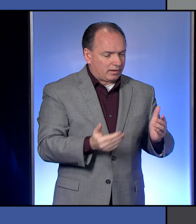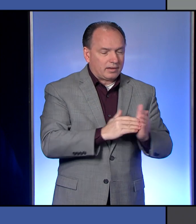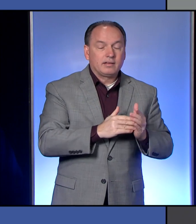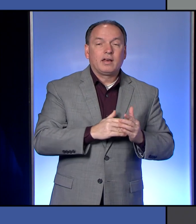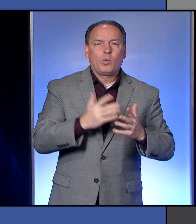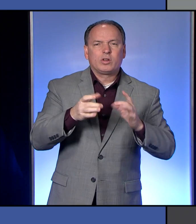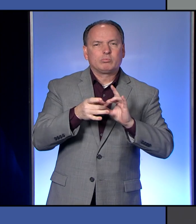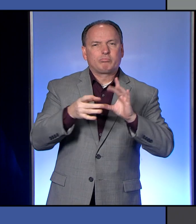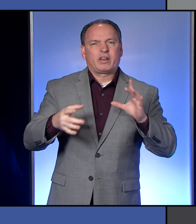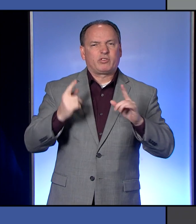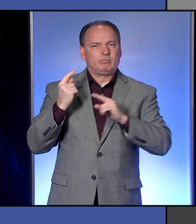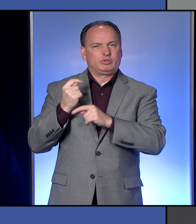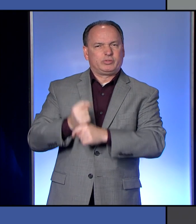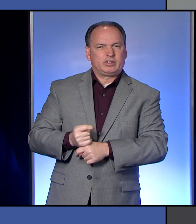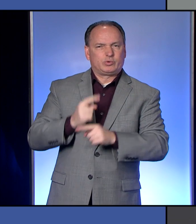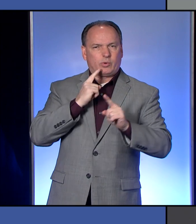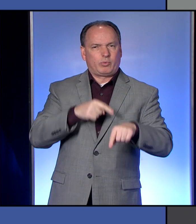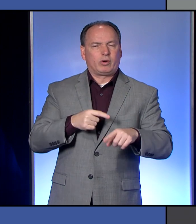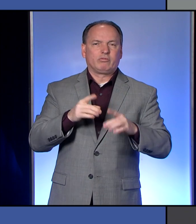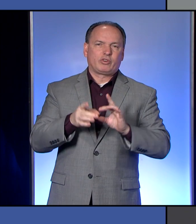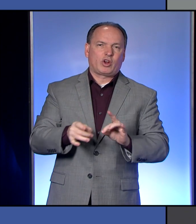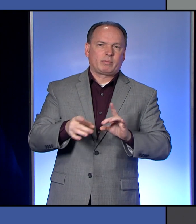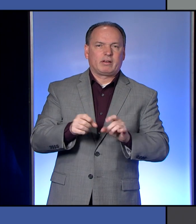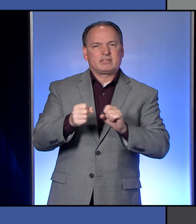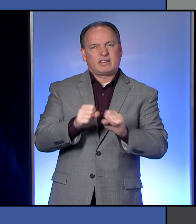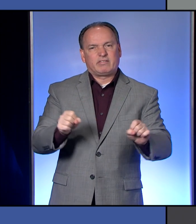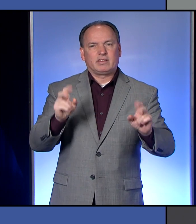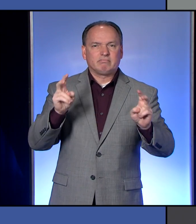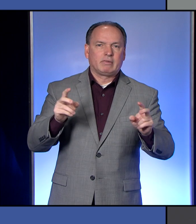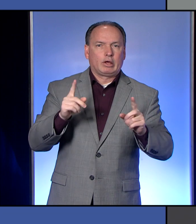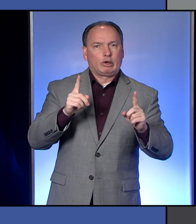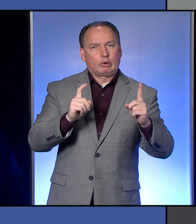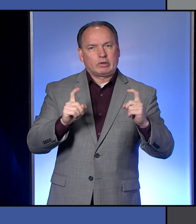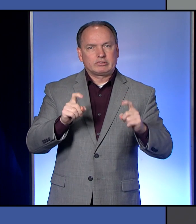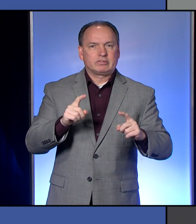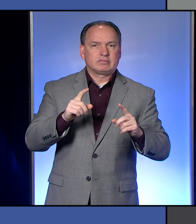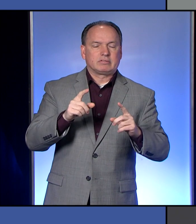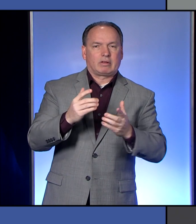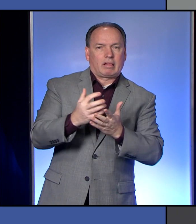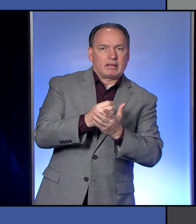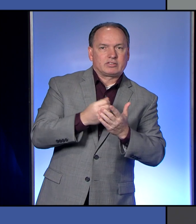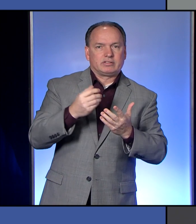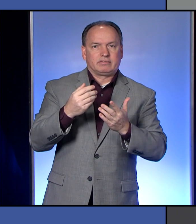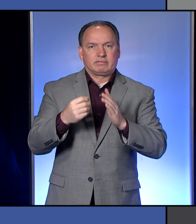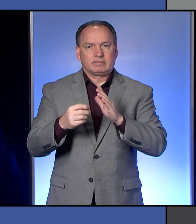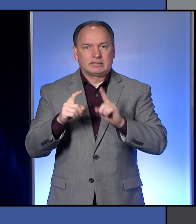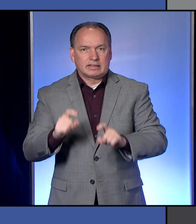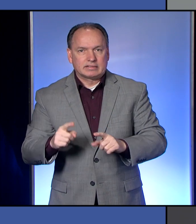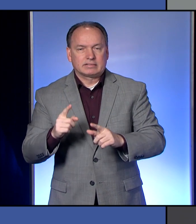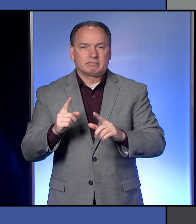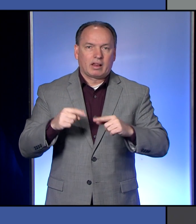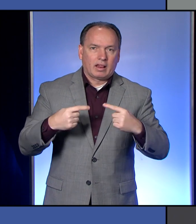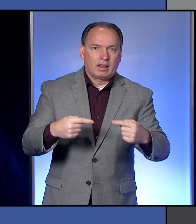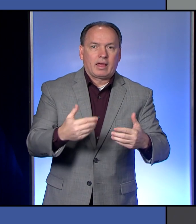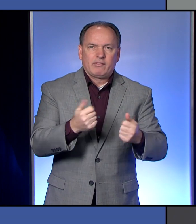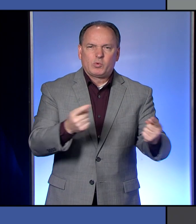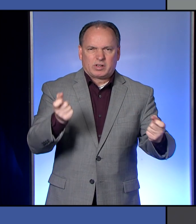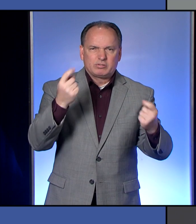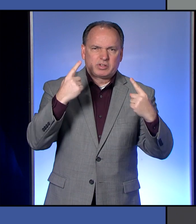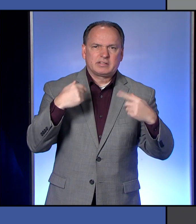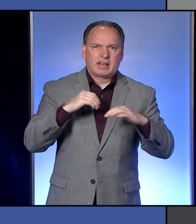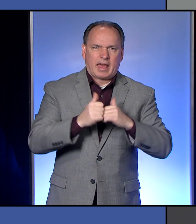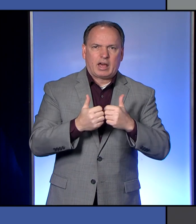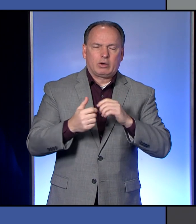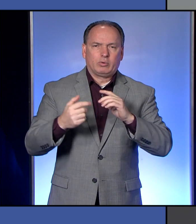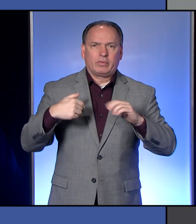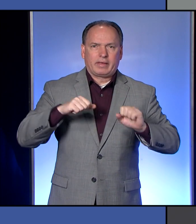traditional report. We've talked about safety and collection specimens and so forth, and I believe everybody understands how they